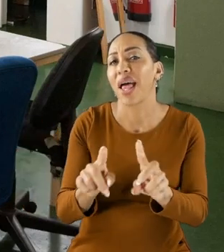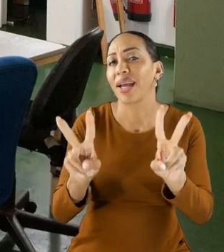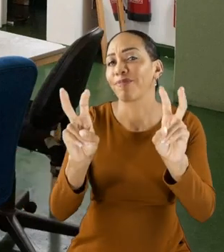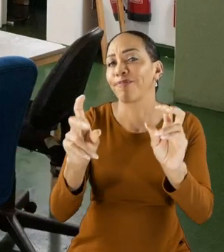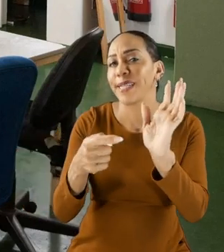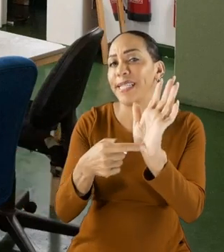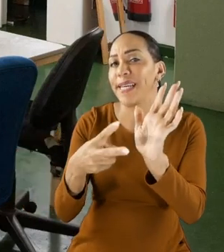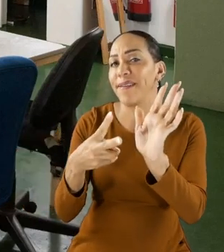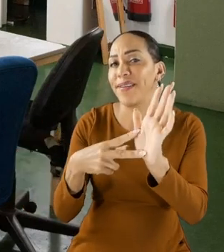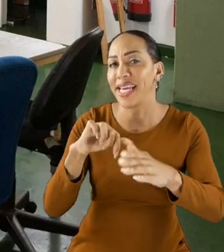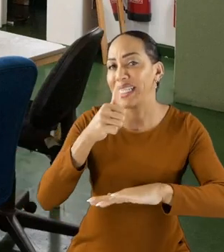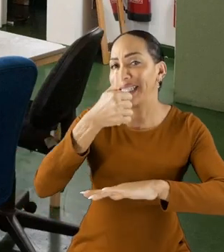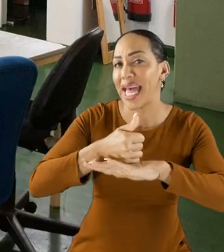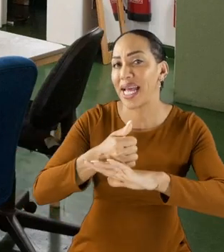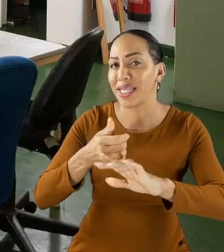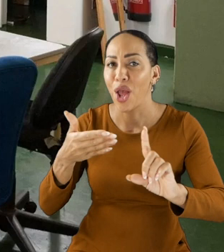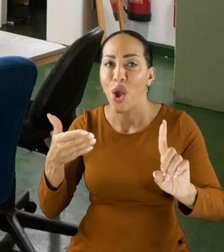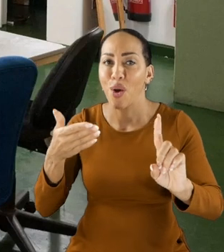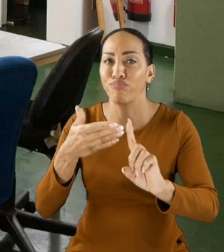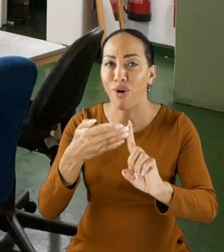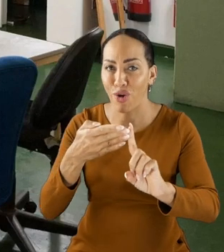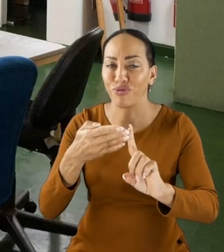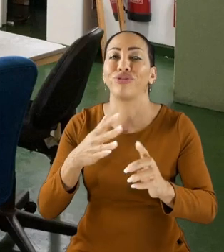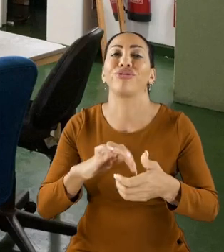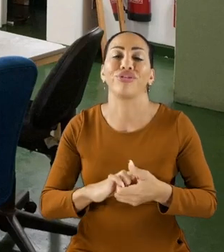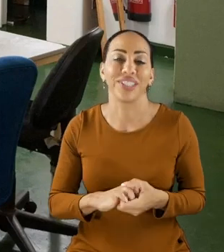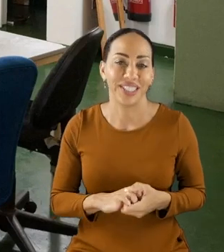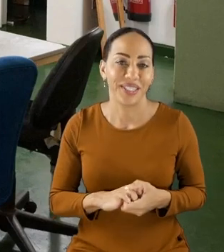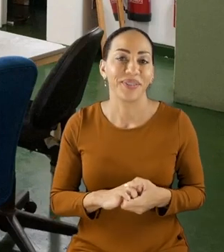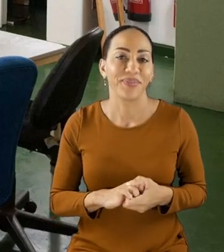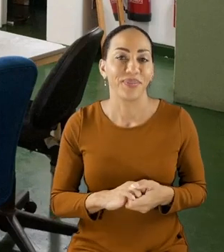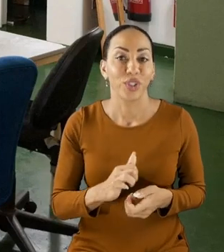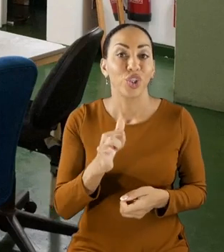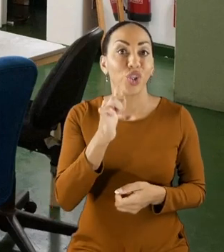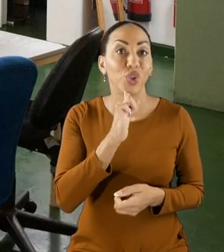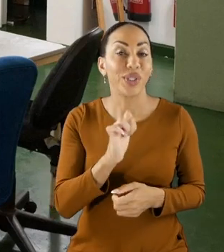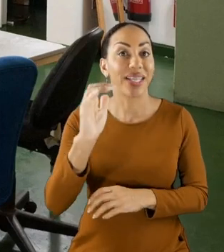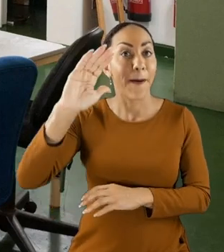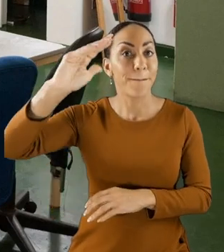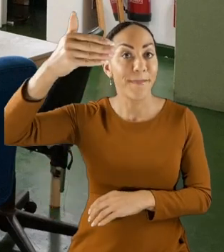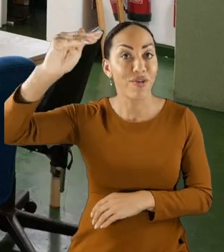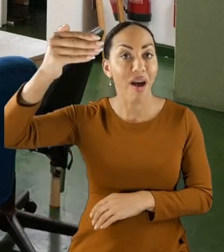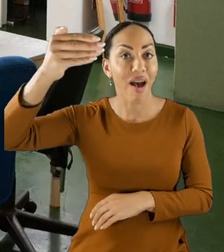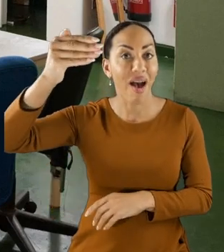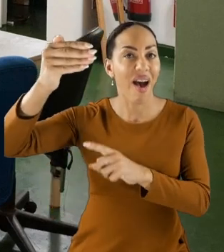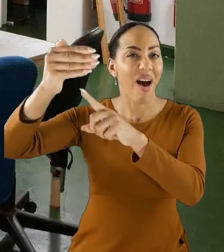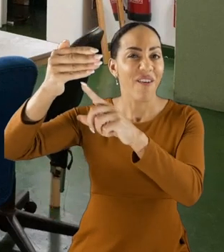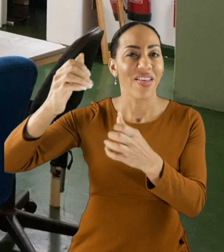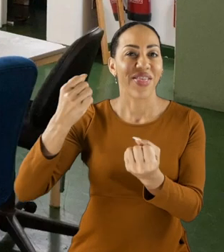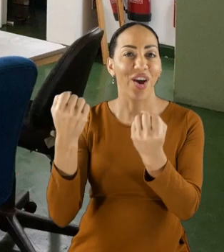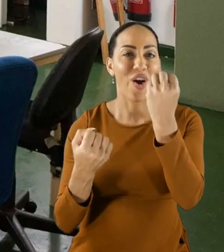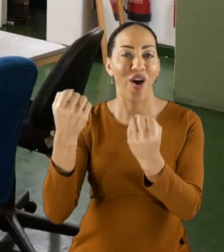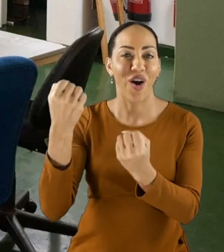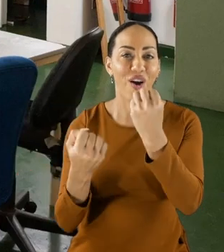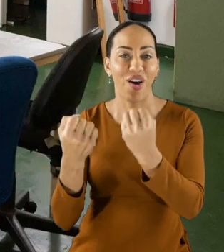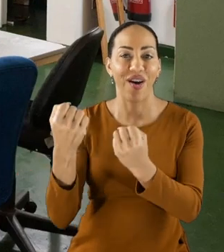piece was very much a piece of sort of almost like television set approach, really. But we're using this a